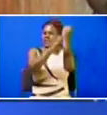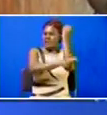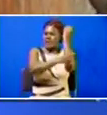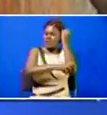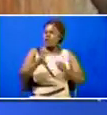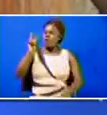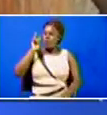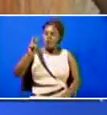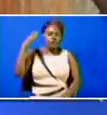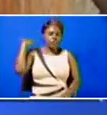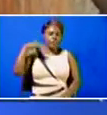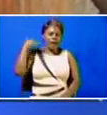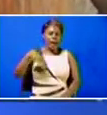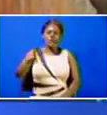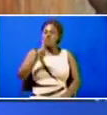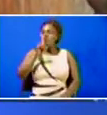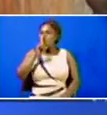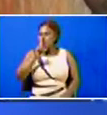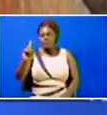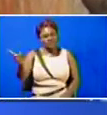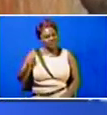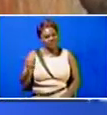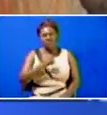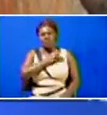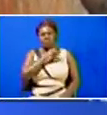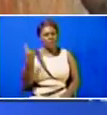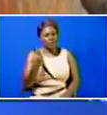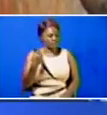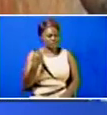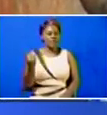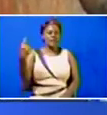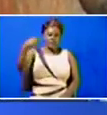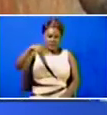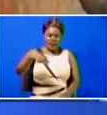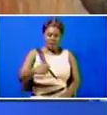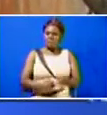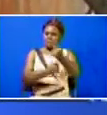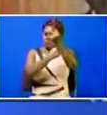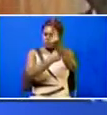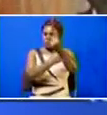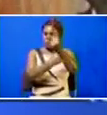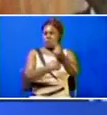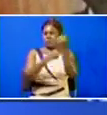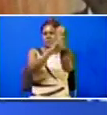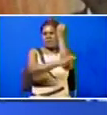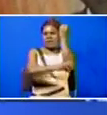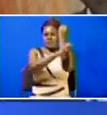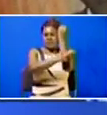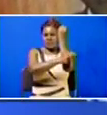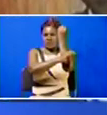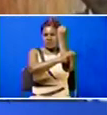watch crimes being committed and you leave and you go lamenting. Come forward and stand for your country.